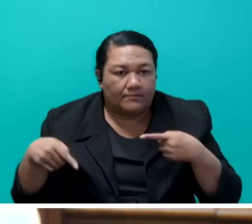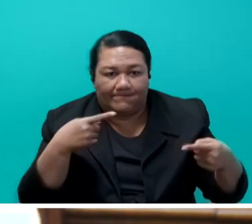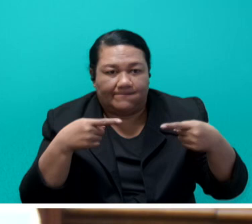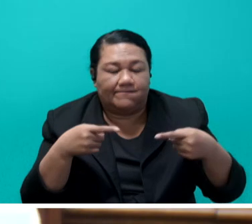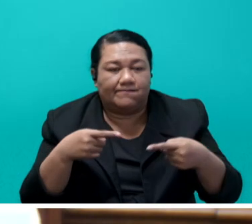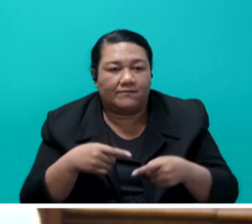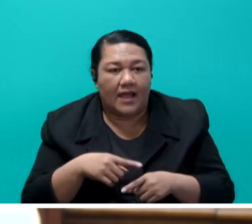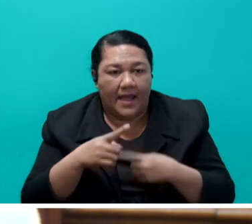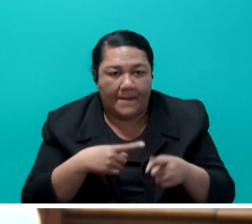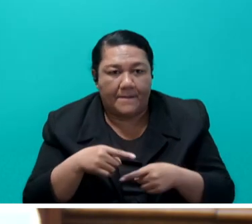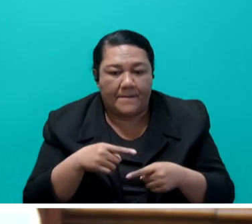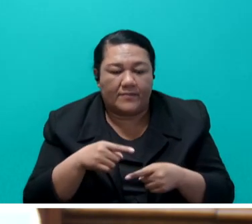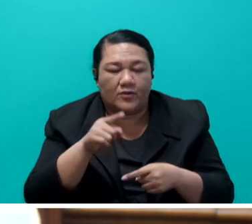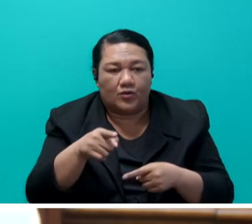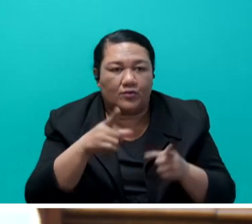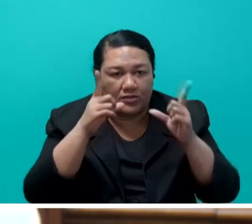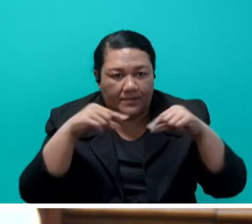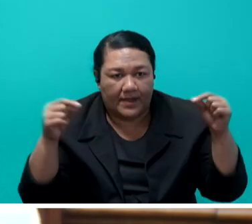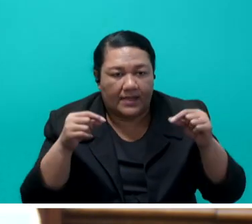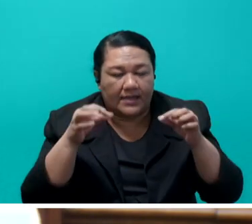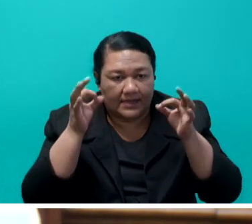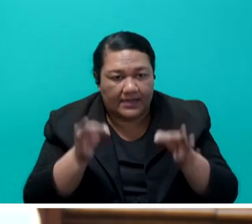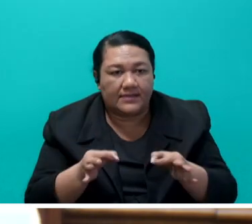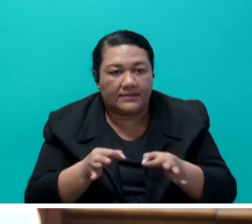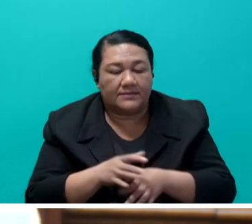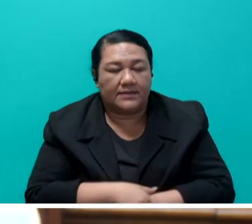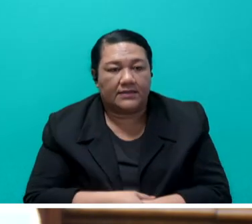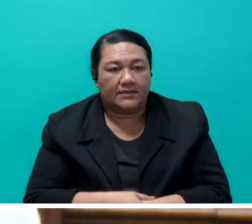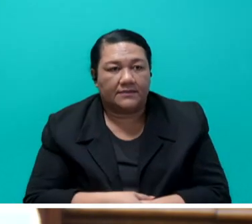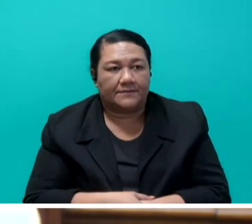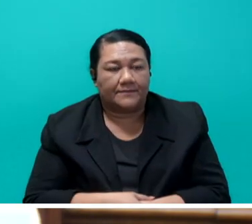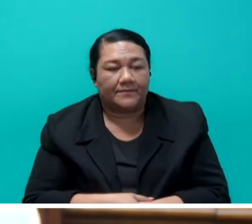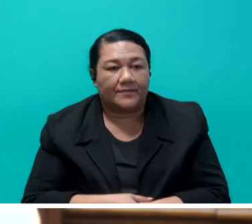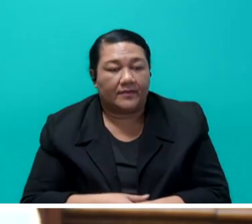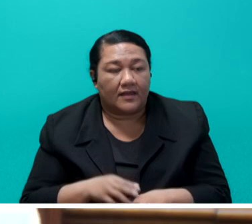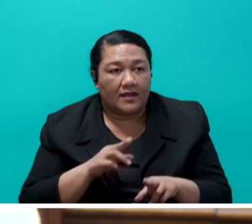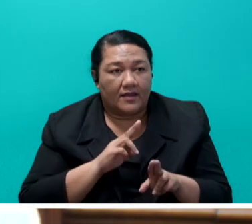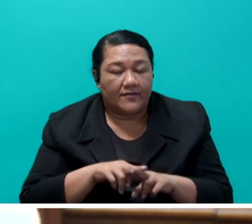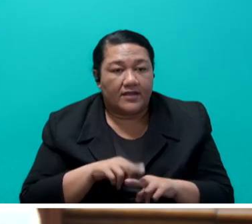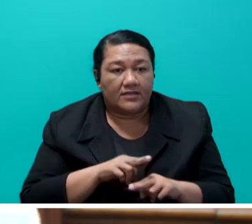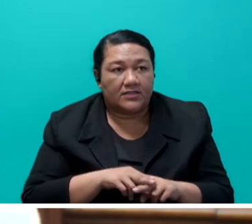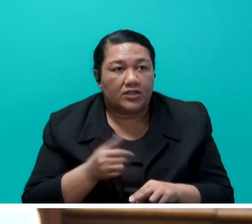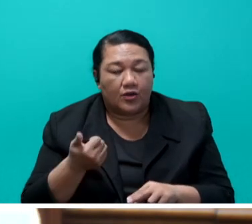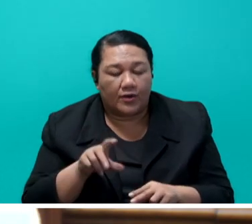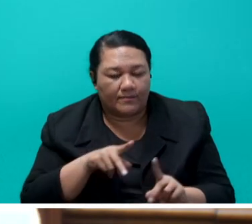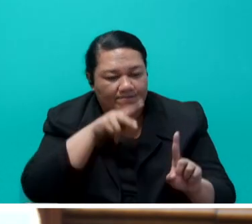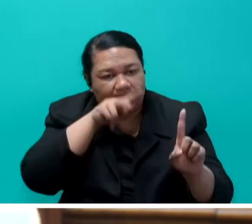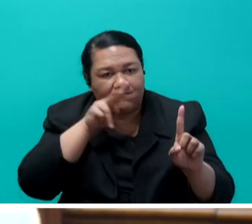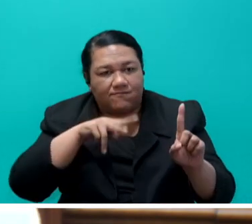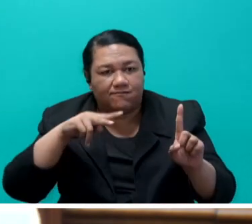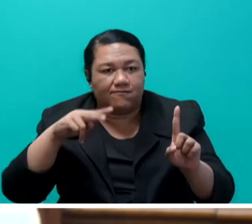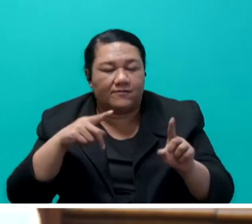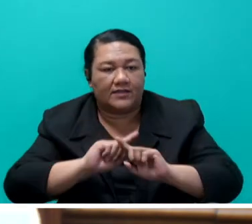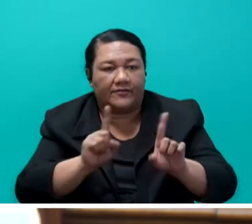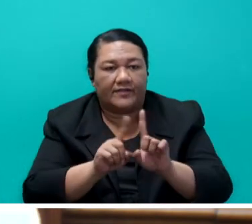which Japan has made. In Fiji, Mr. Speaker, sir, we have witnessed different viewpoints, with